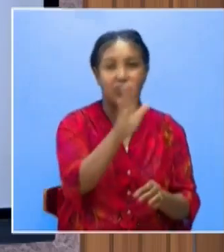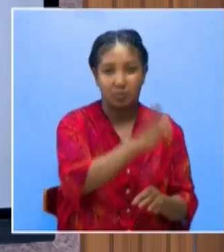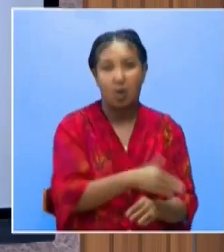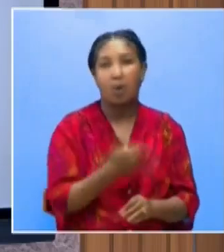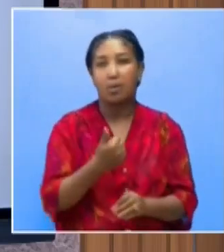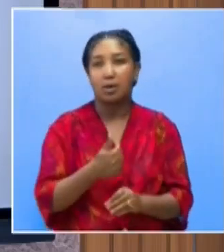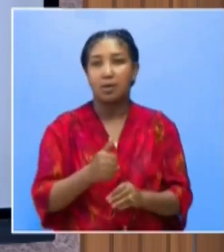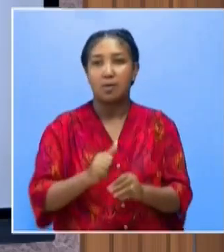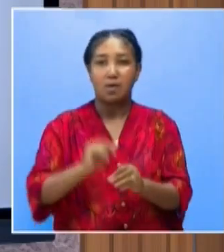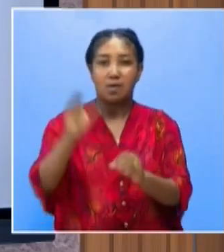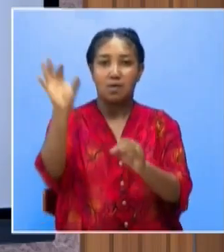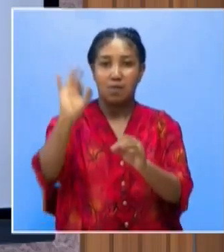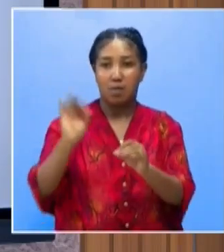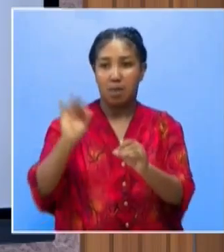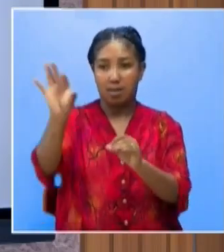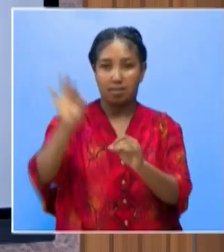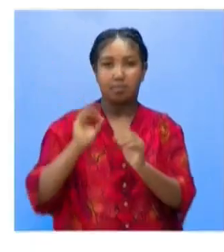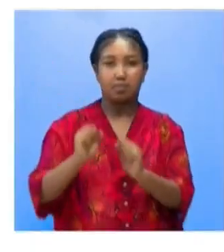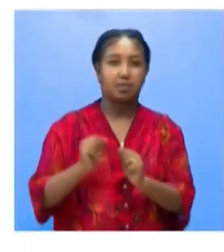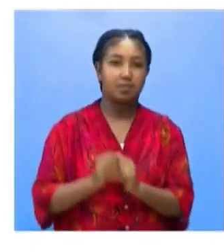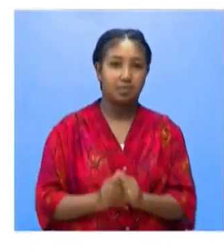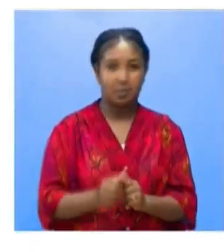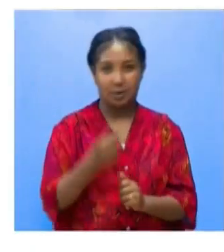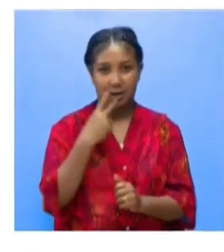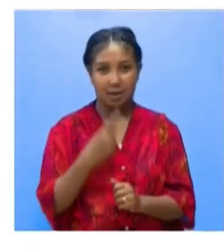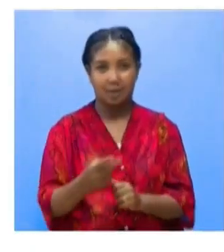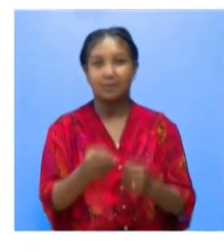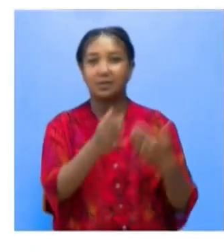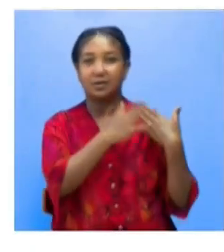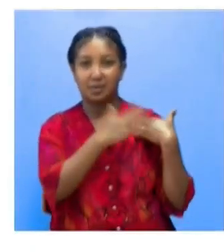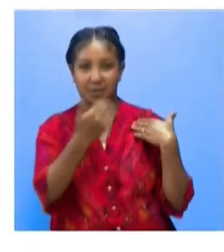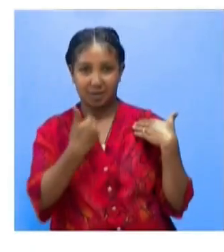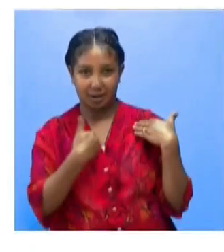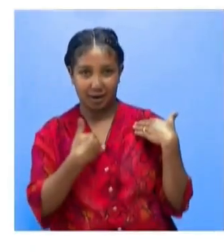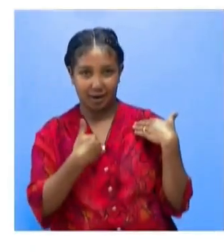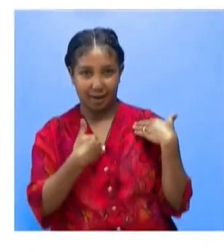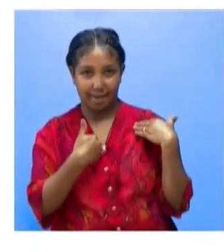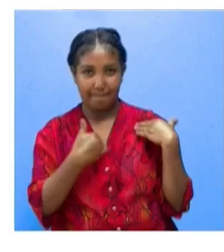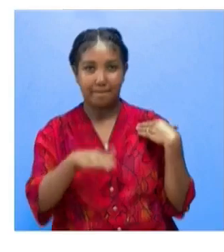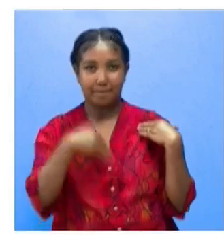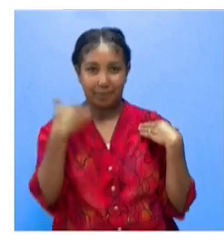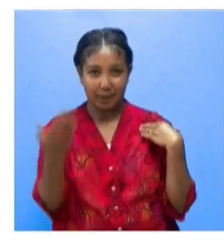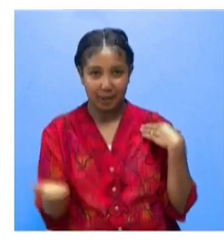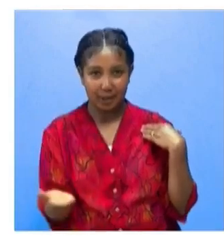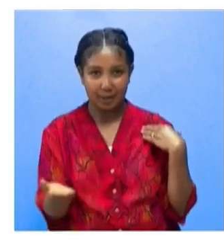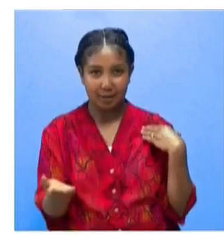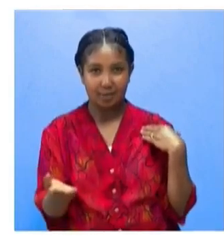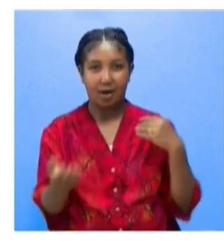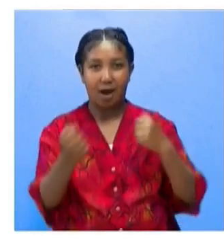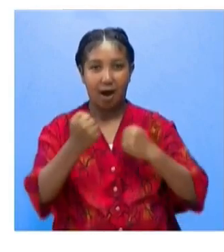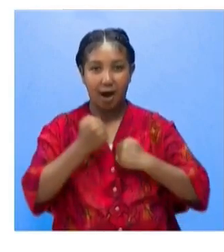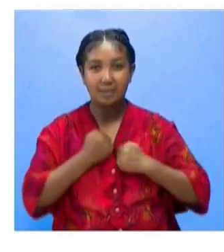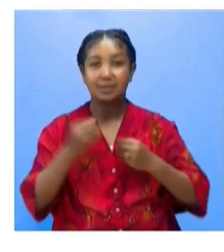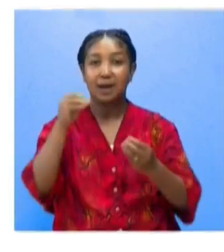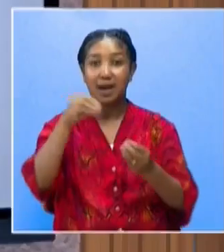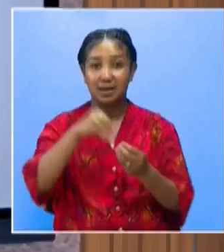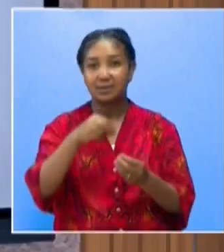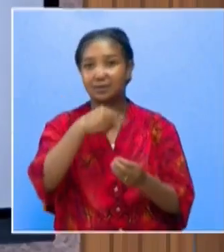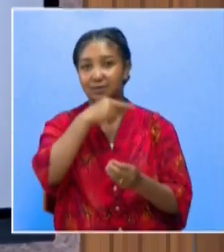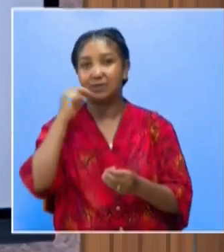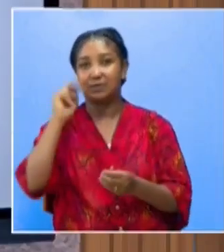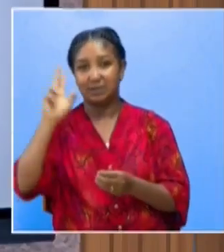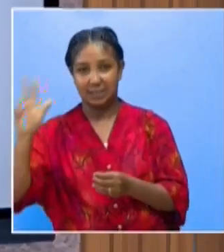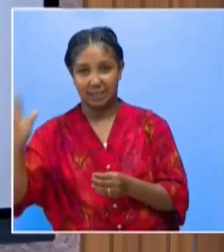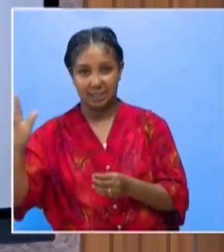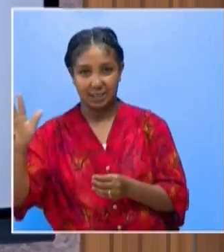if we derive from the given sentence. Here is the subject. Here is has plus verb